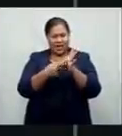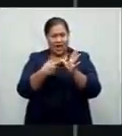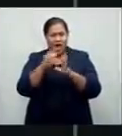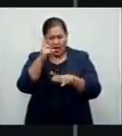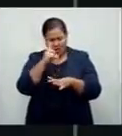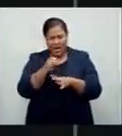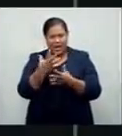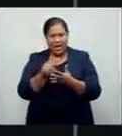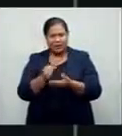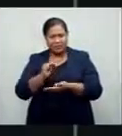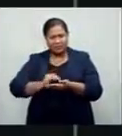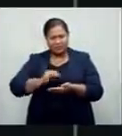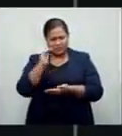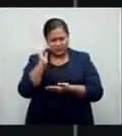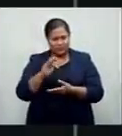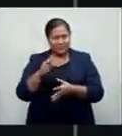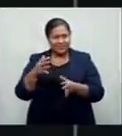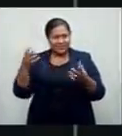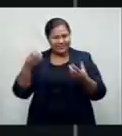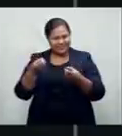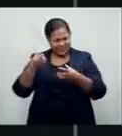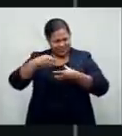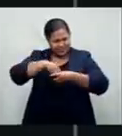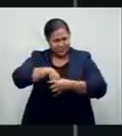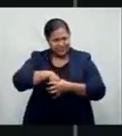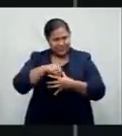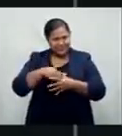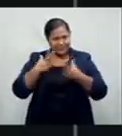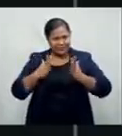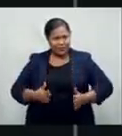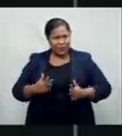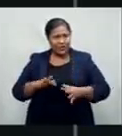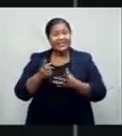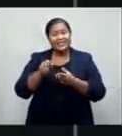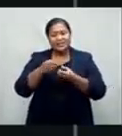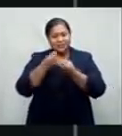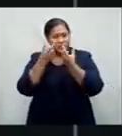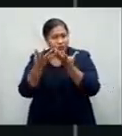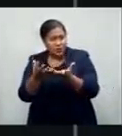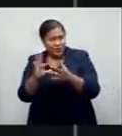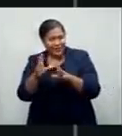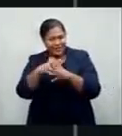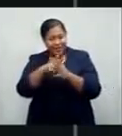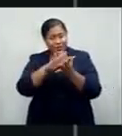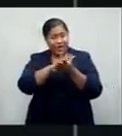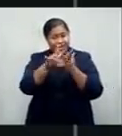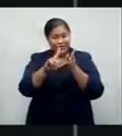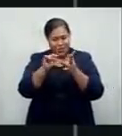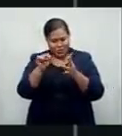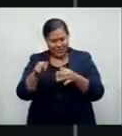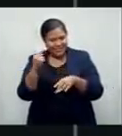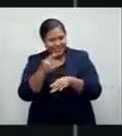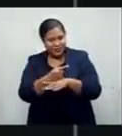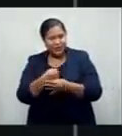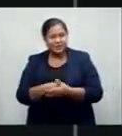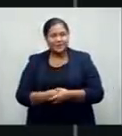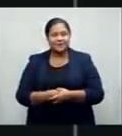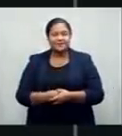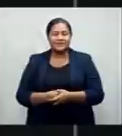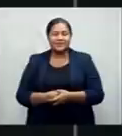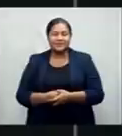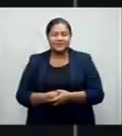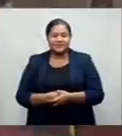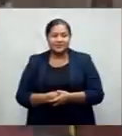to resist the antibodies in our immune system. This was revealed by the World Health Organization earlier this week. Christiana Ulwai